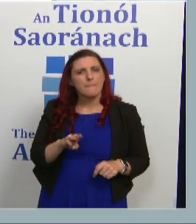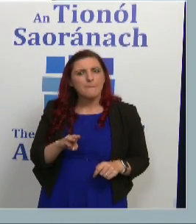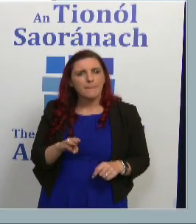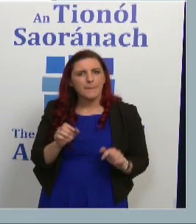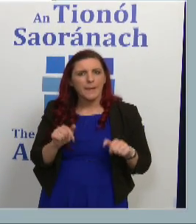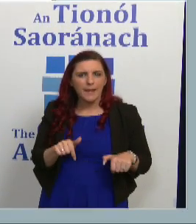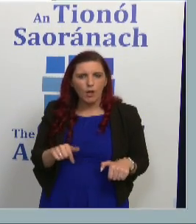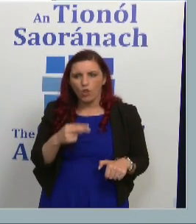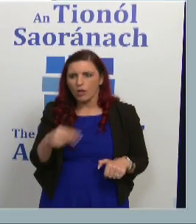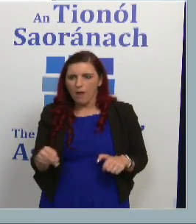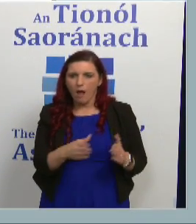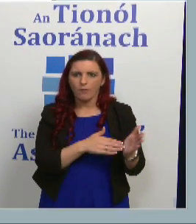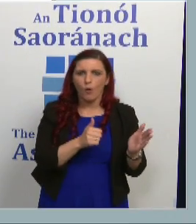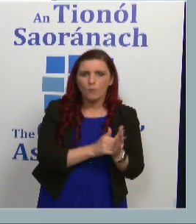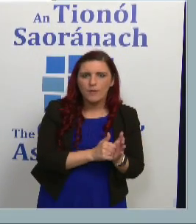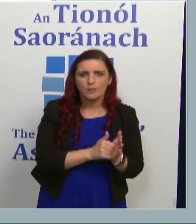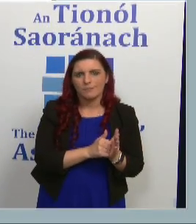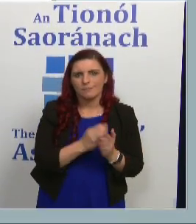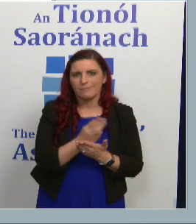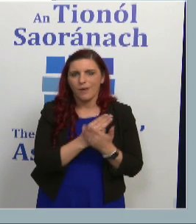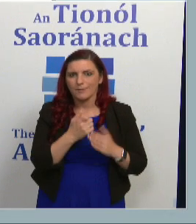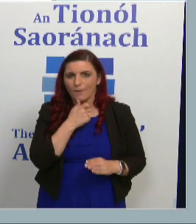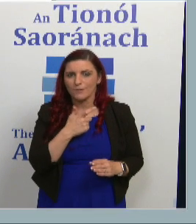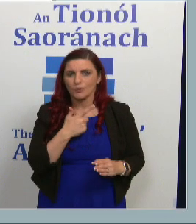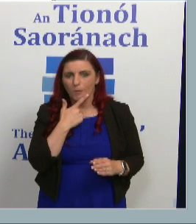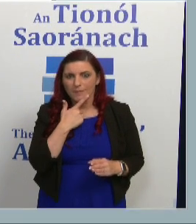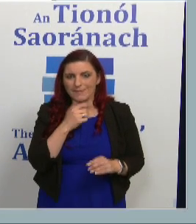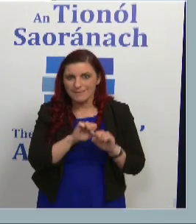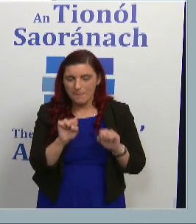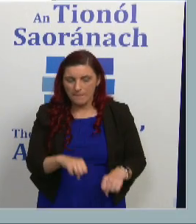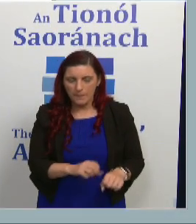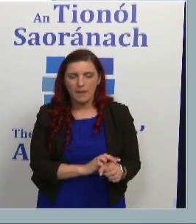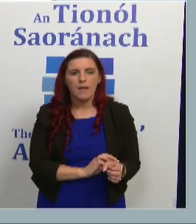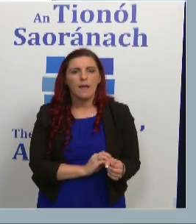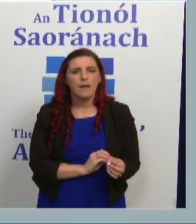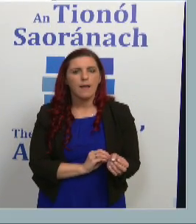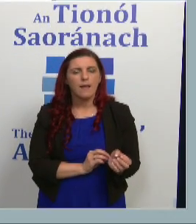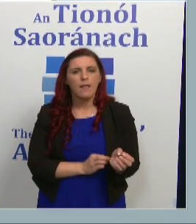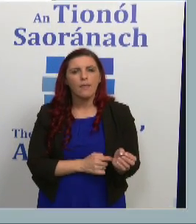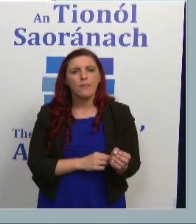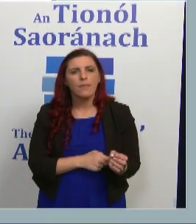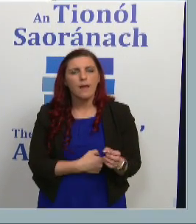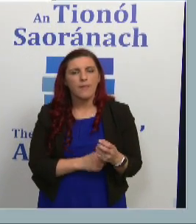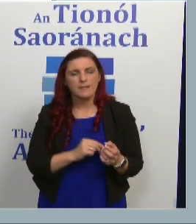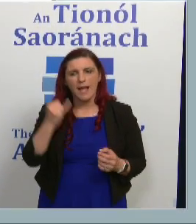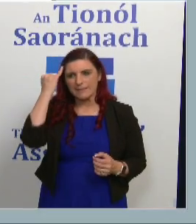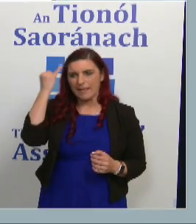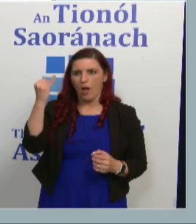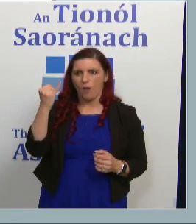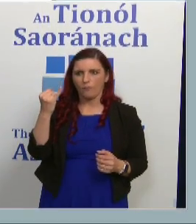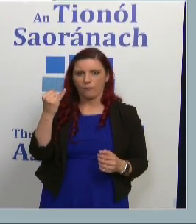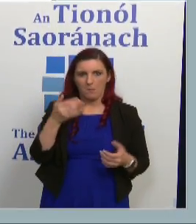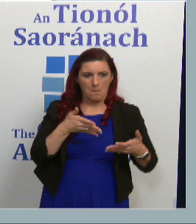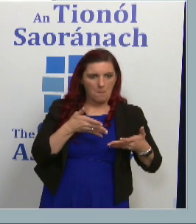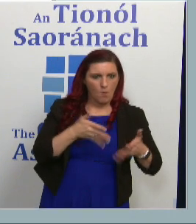the non-corporation parts of the Dublin local government system. And that idea of a cradle-to-grave range of